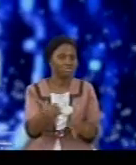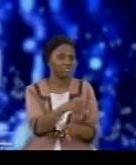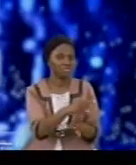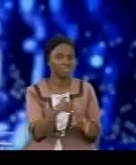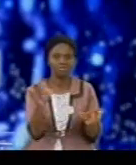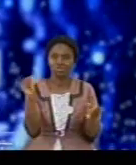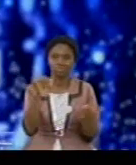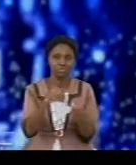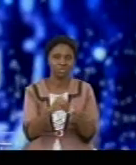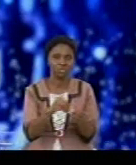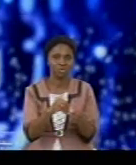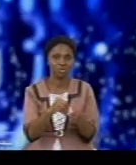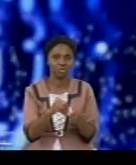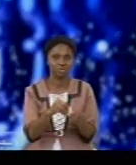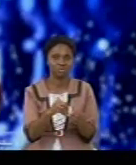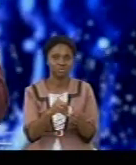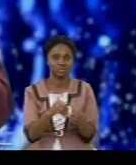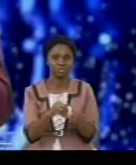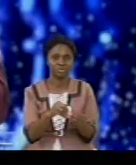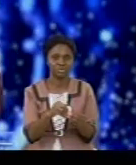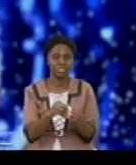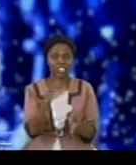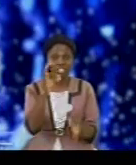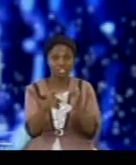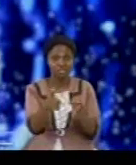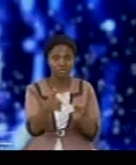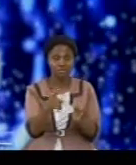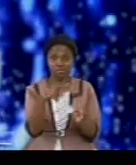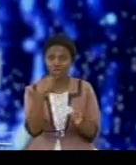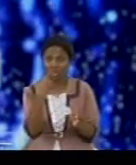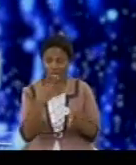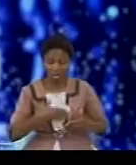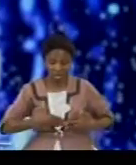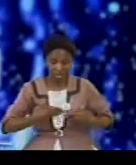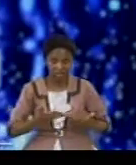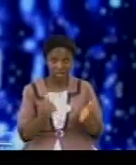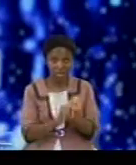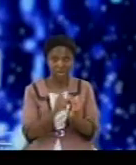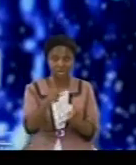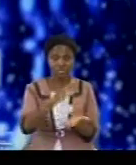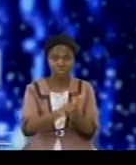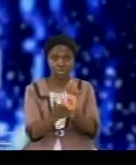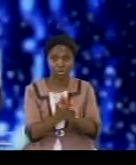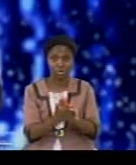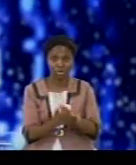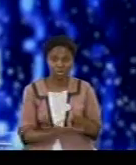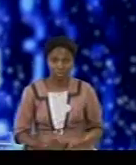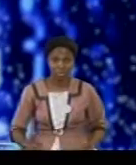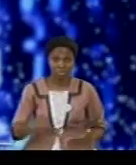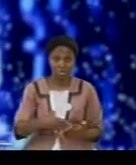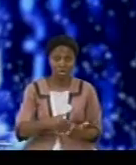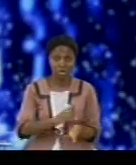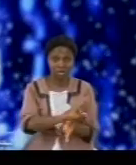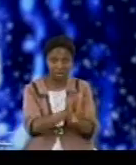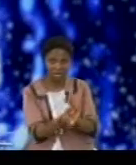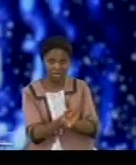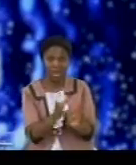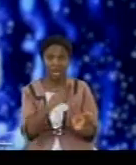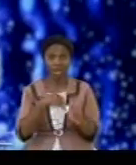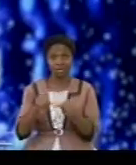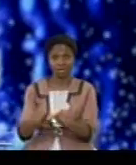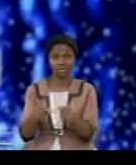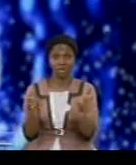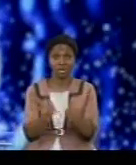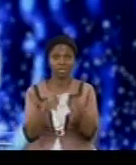not that you get born, you say you get born again, and then you still remain like the old fellow. Impossible. It's born again, you become a